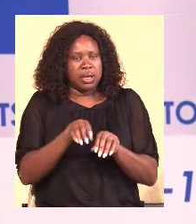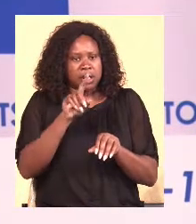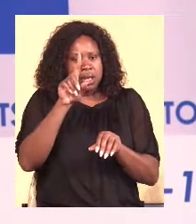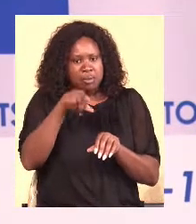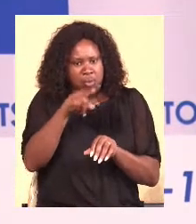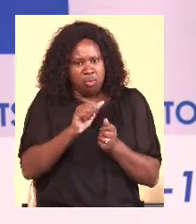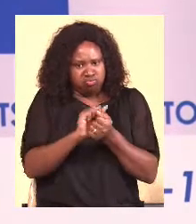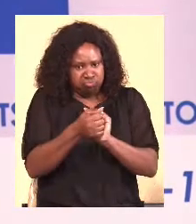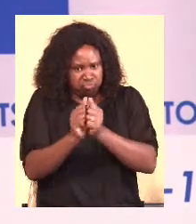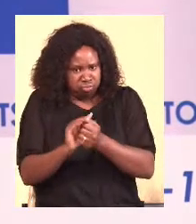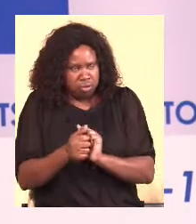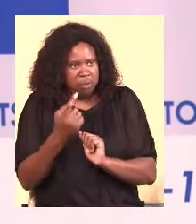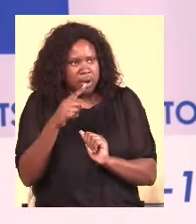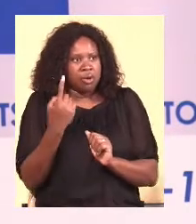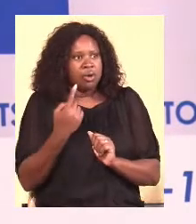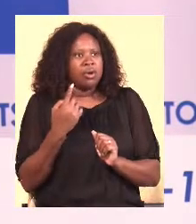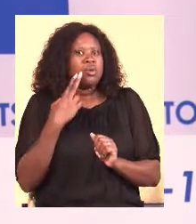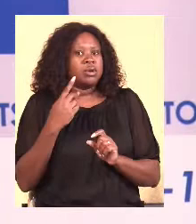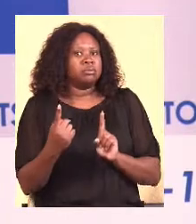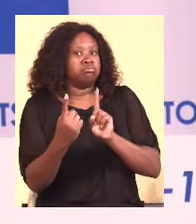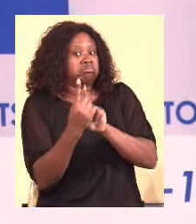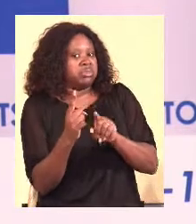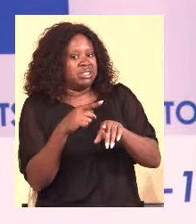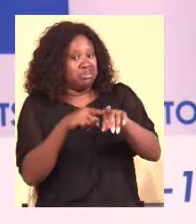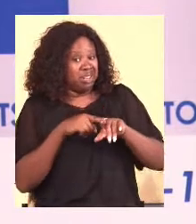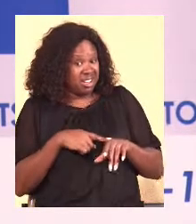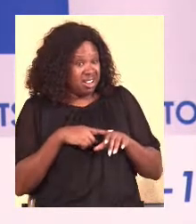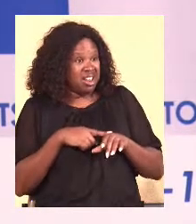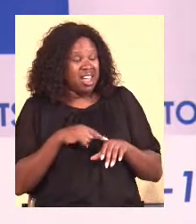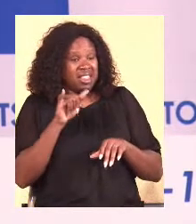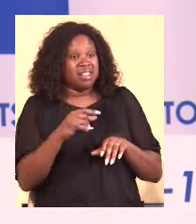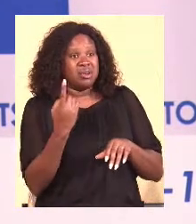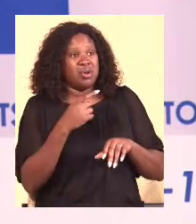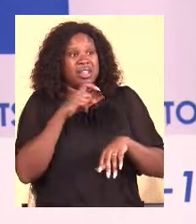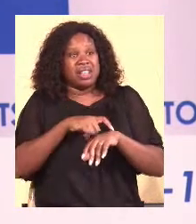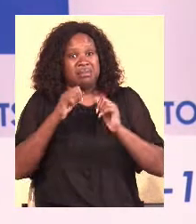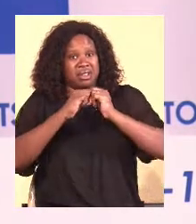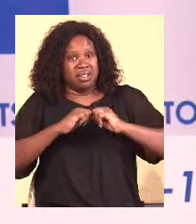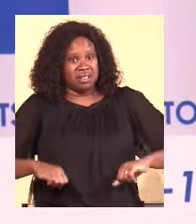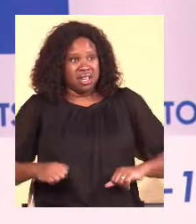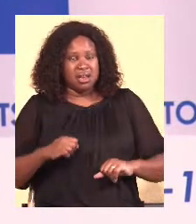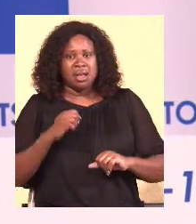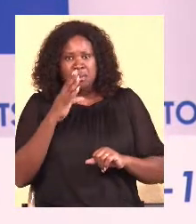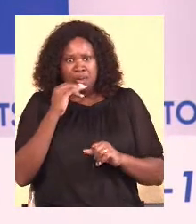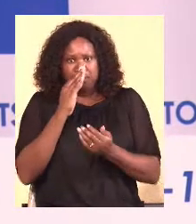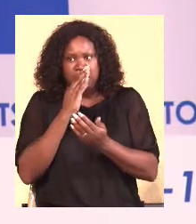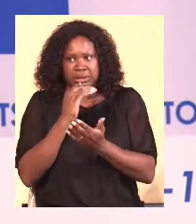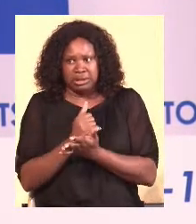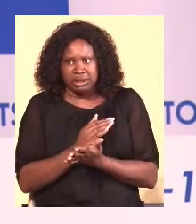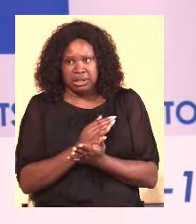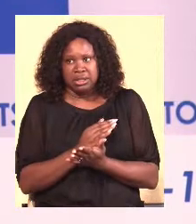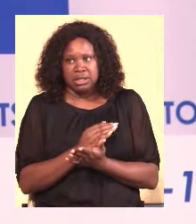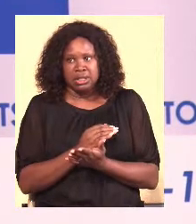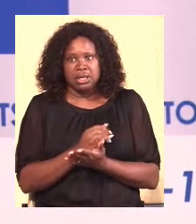mistake, but he only, when we confronted him yesterday, that was the only time he decided to come clean. And this